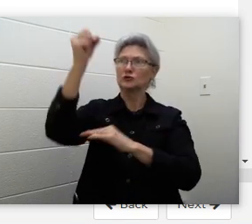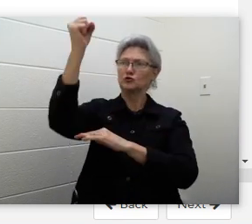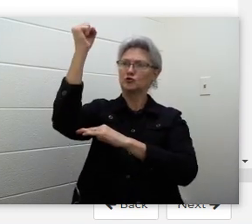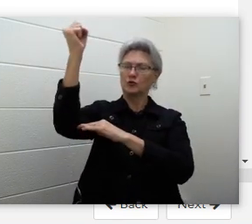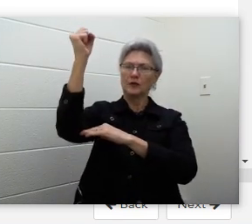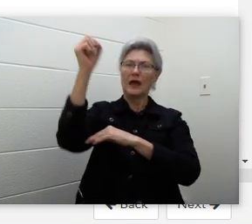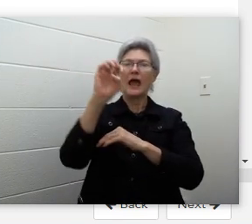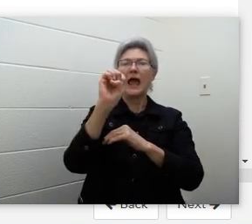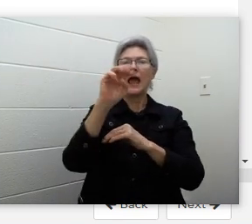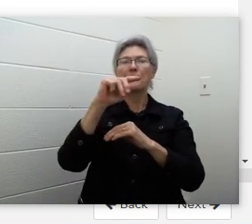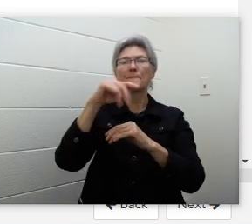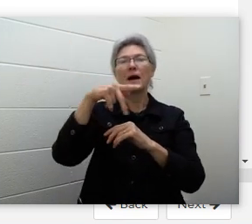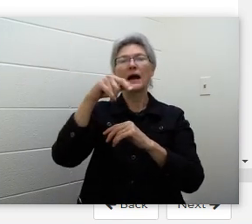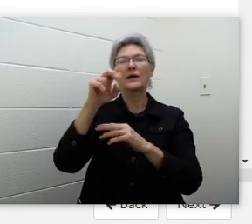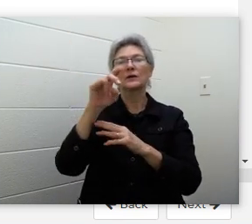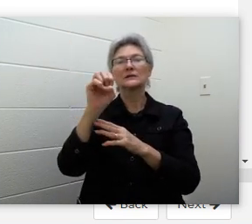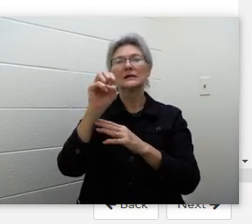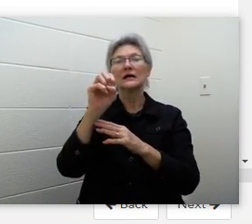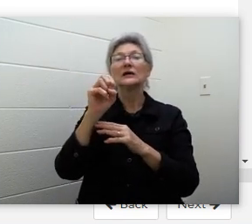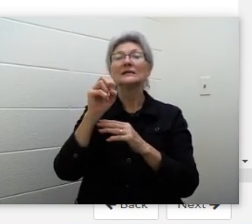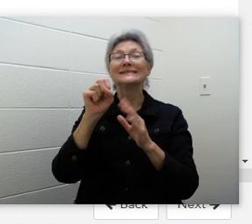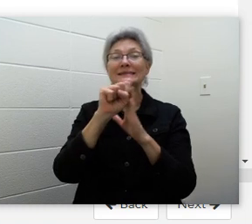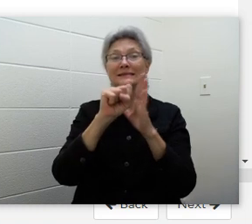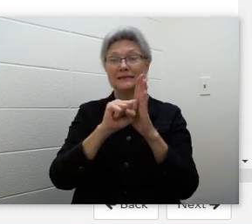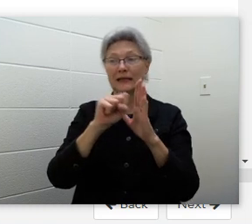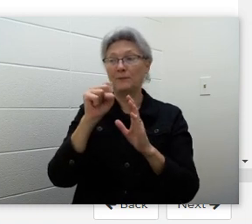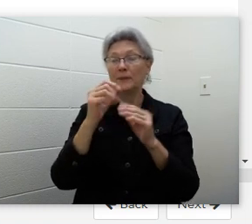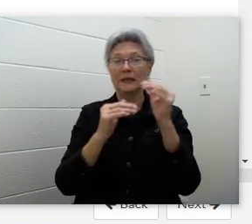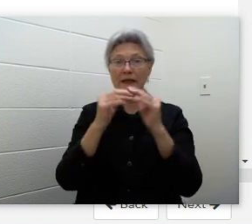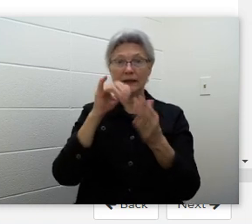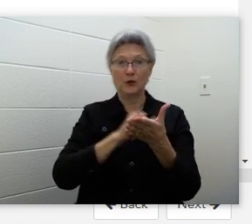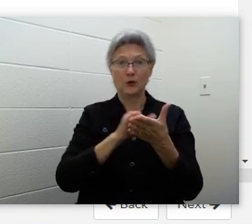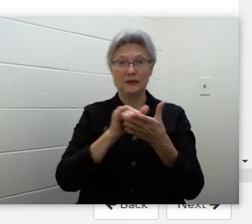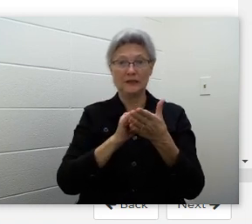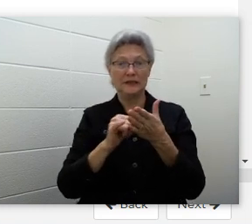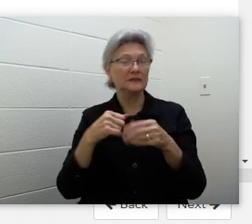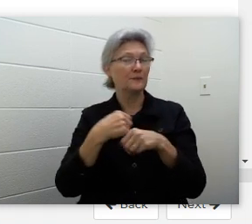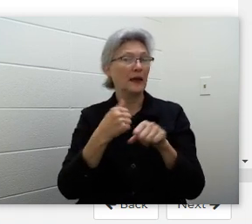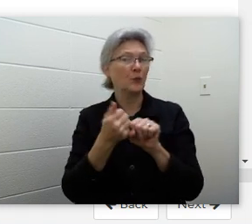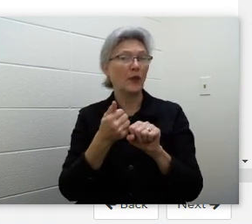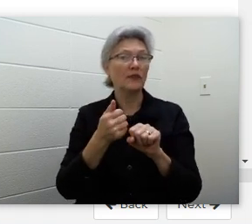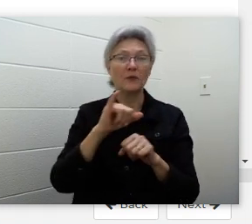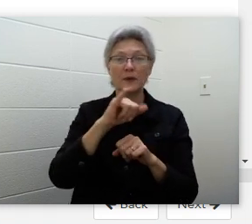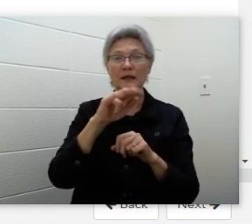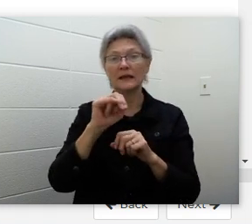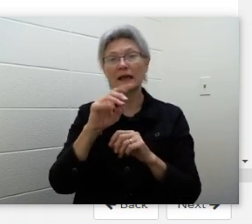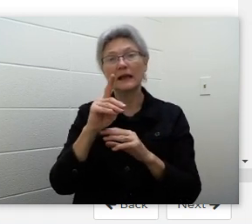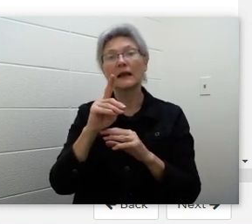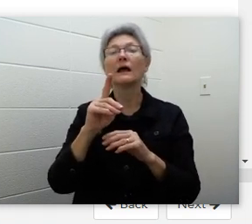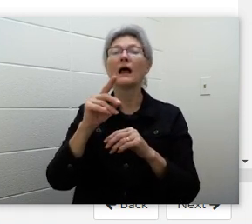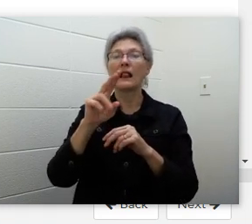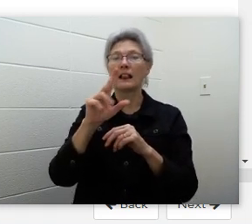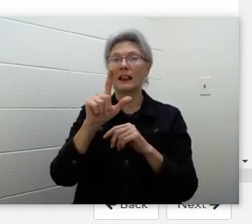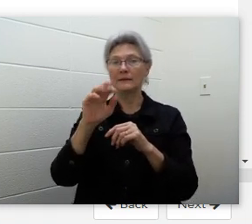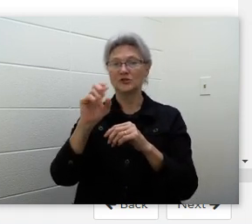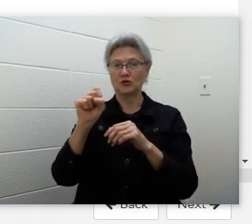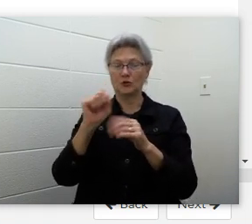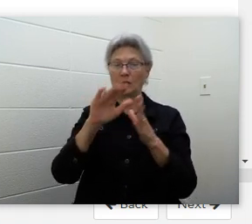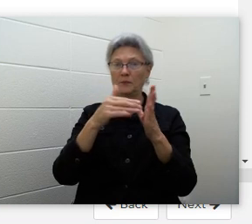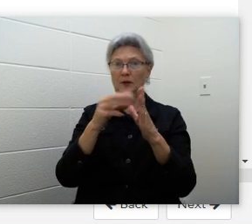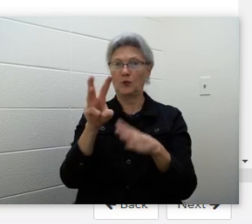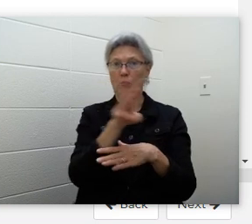was constructed partly with Indiana limestone. The Midwest is a key center for manufacturing. The region